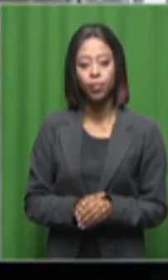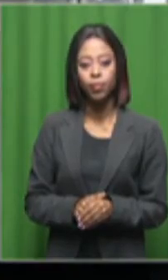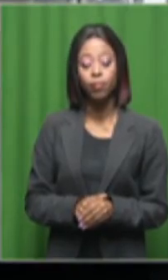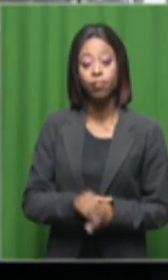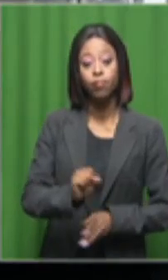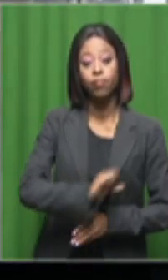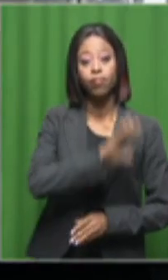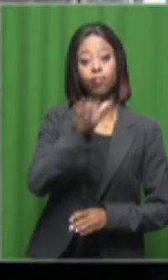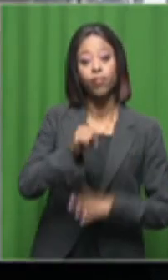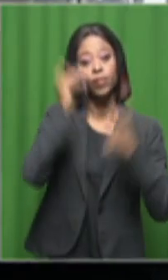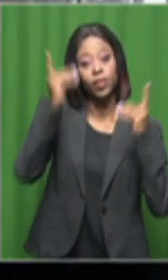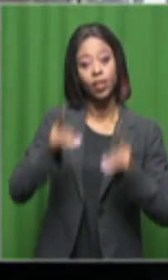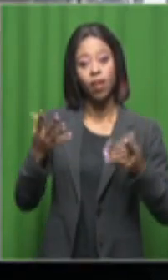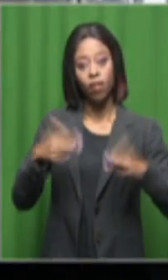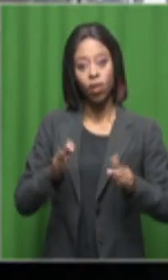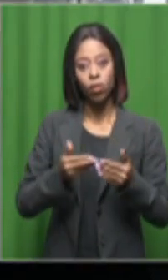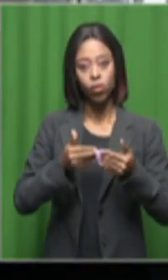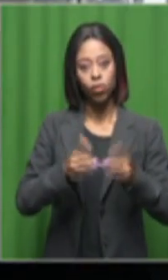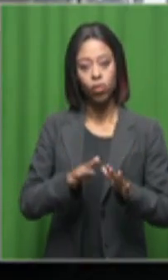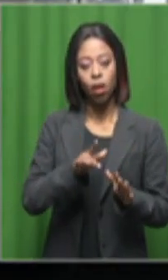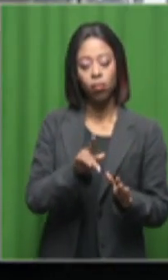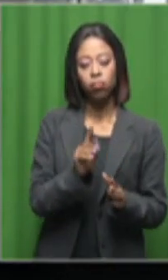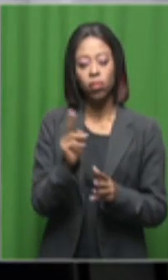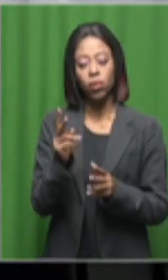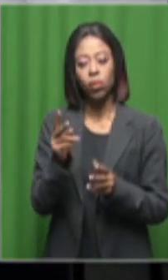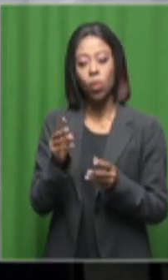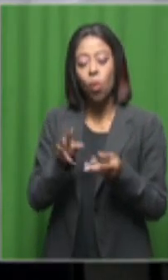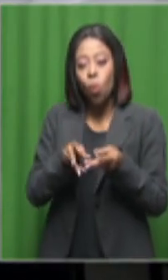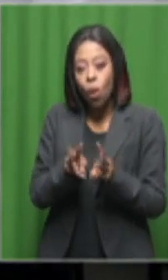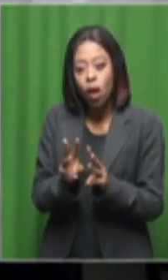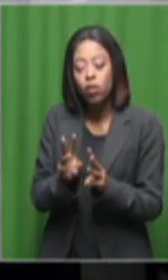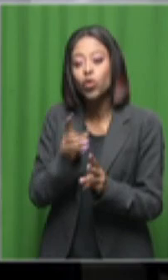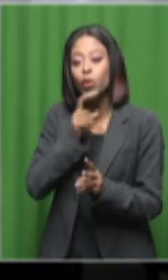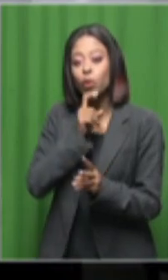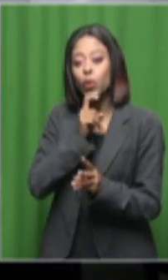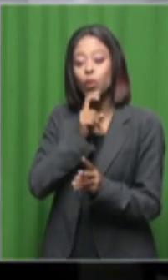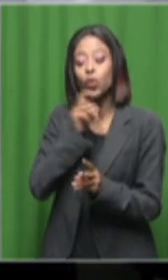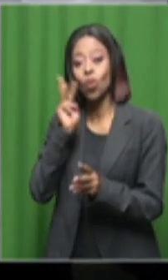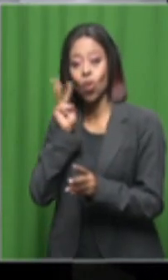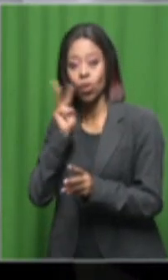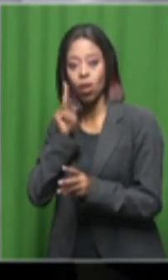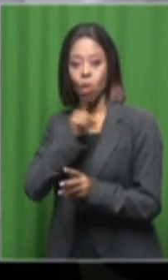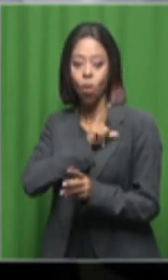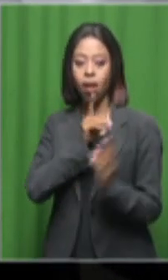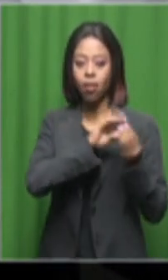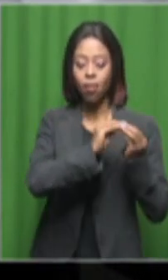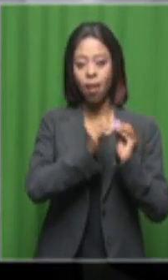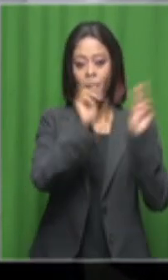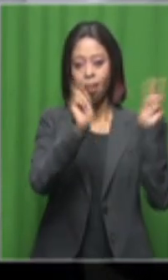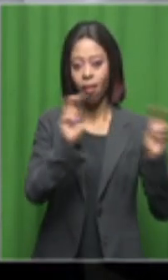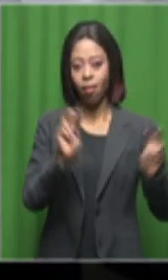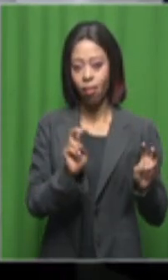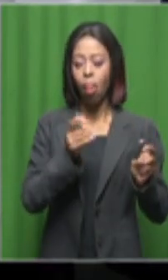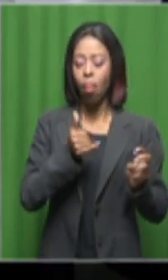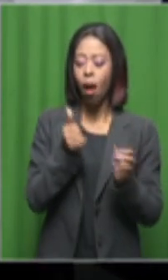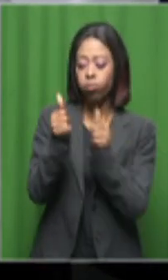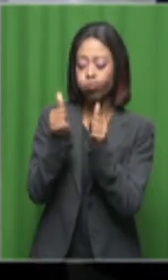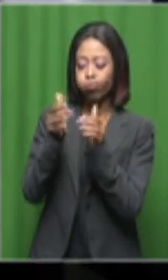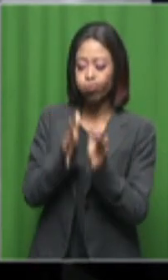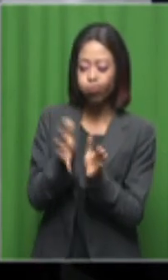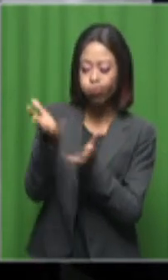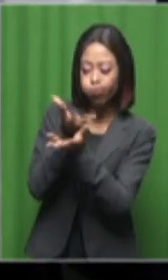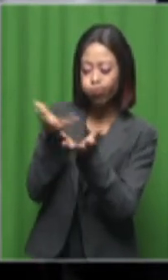South Africa decided to launch the Green Hydrogen Summit last year to spearhead conversations with various stakeholders around tapping onto